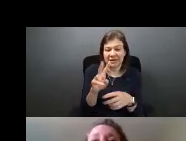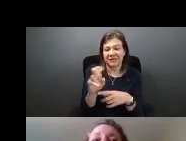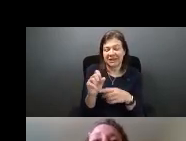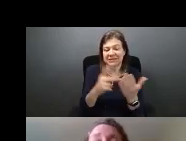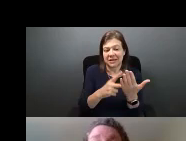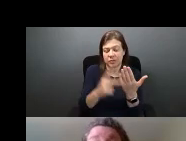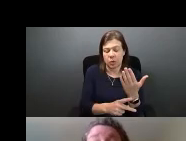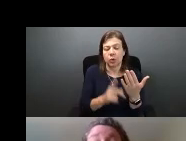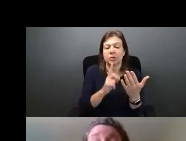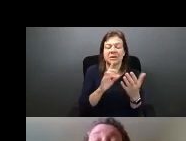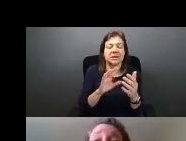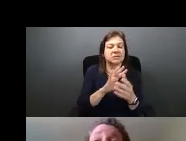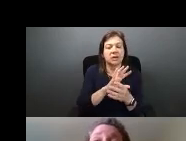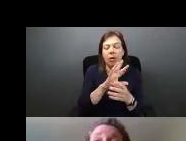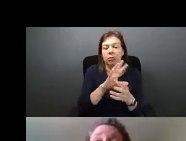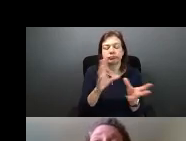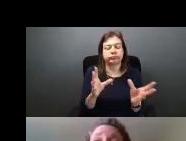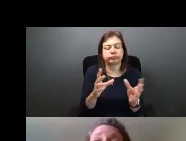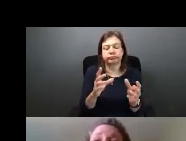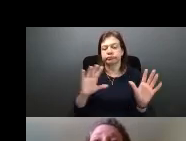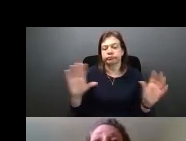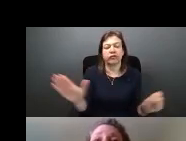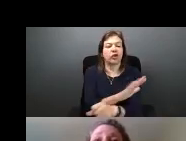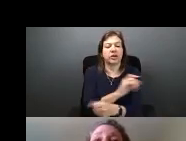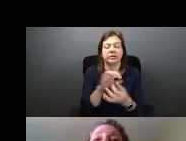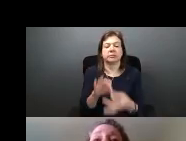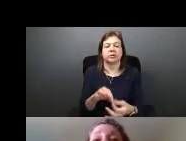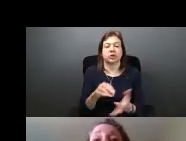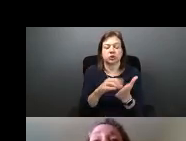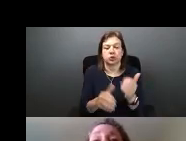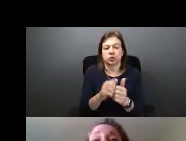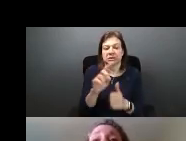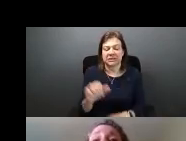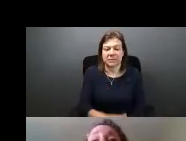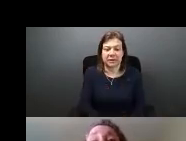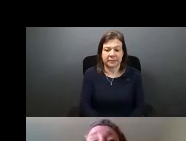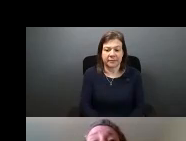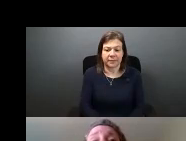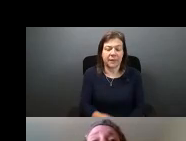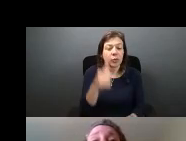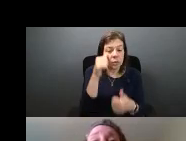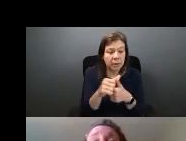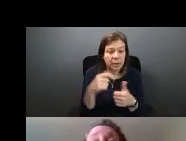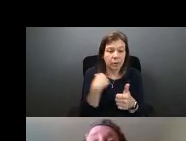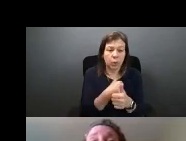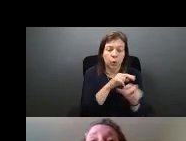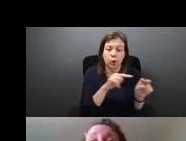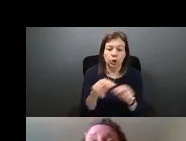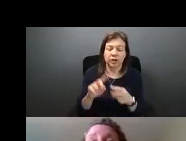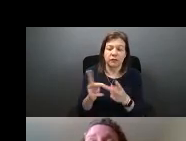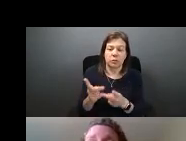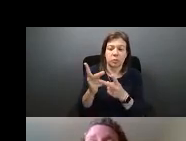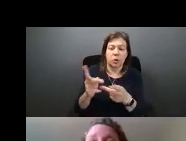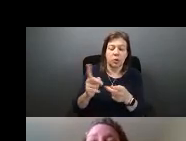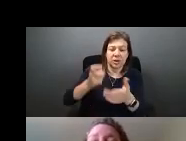program is all about the students with disabilities. And remember that we're looking for proposals that are